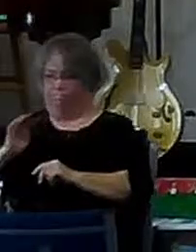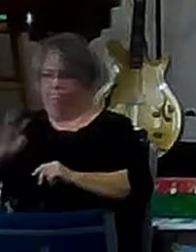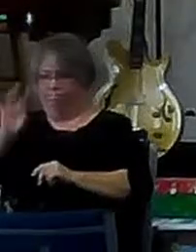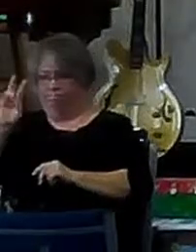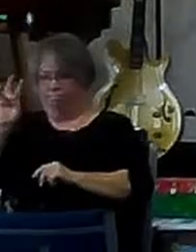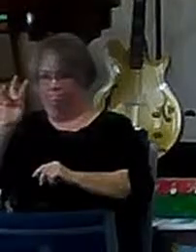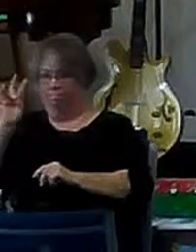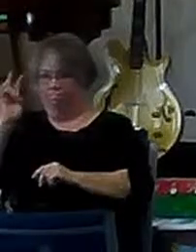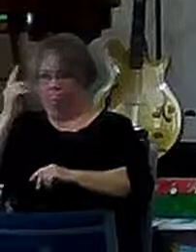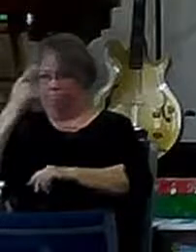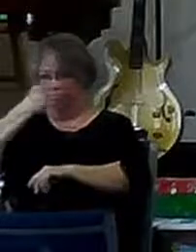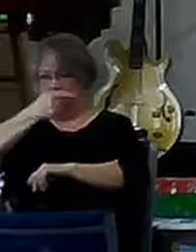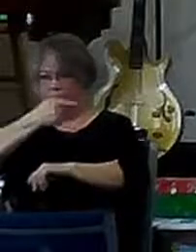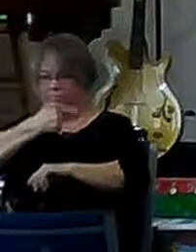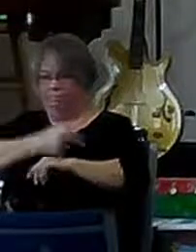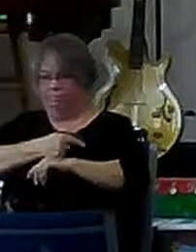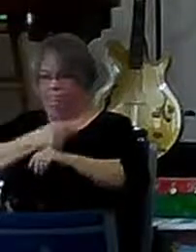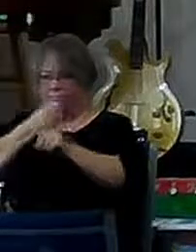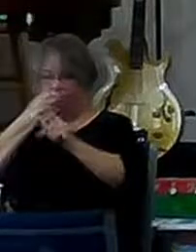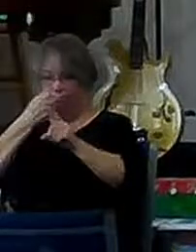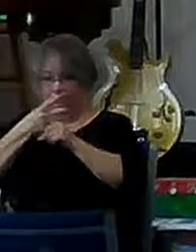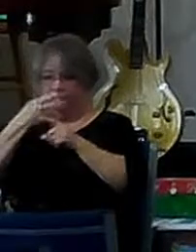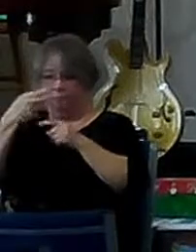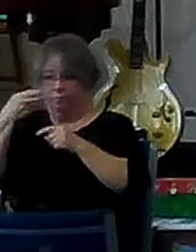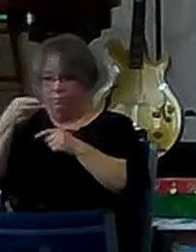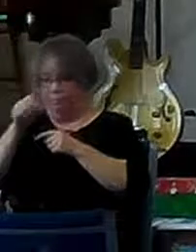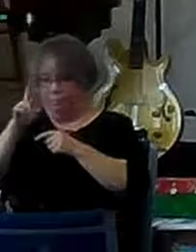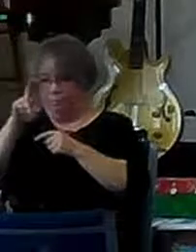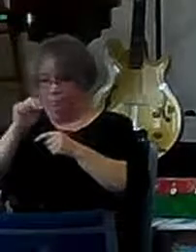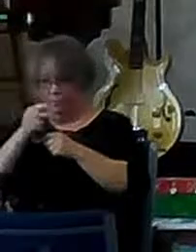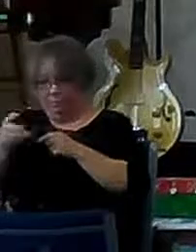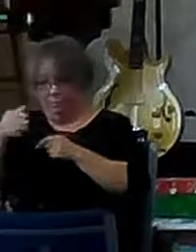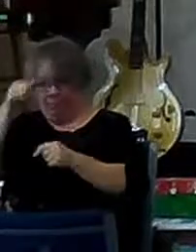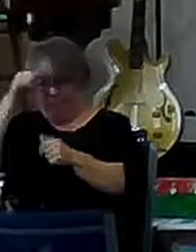Gentile pagan peoples.